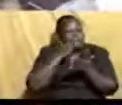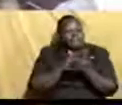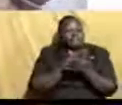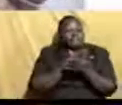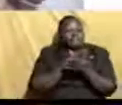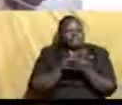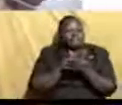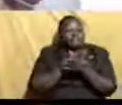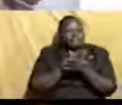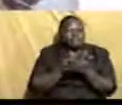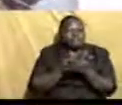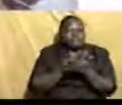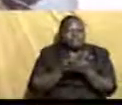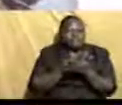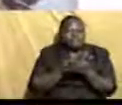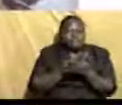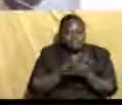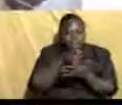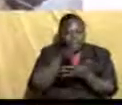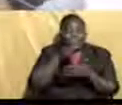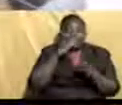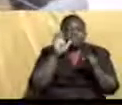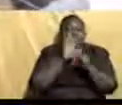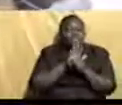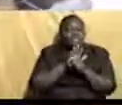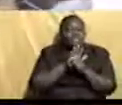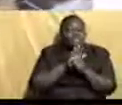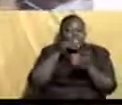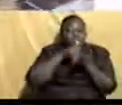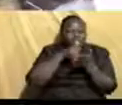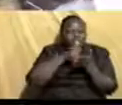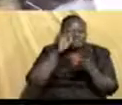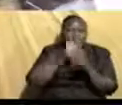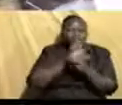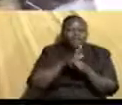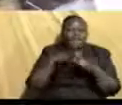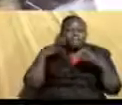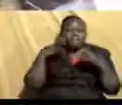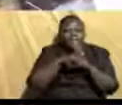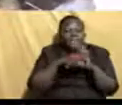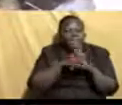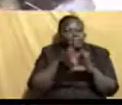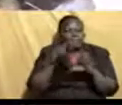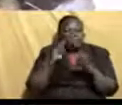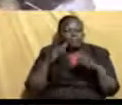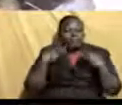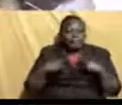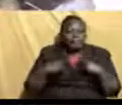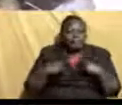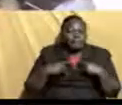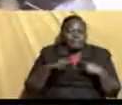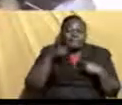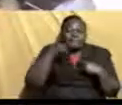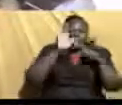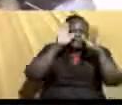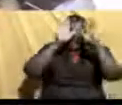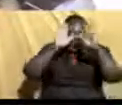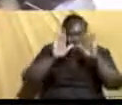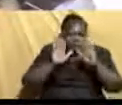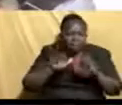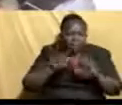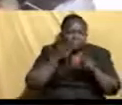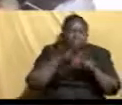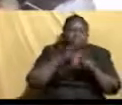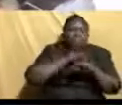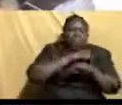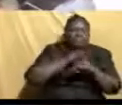involves the full participation of the people. And this is in contrast to the parliamentary initiative, which is the